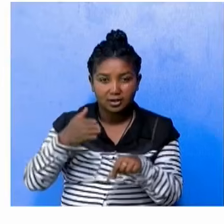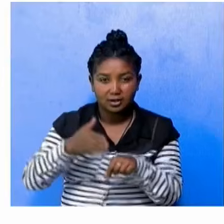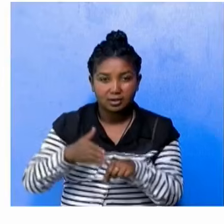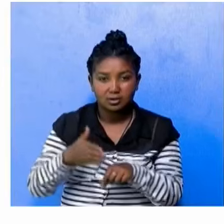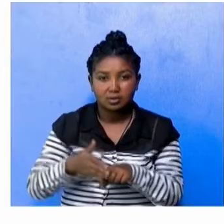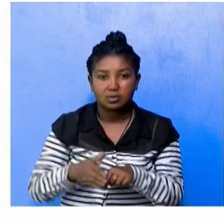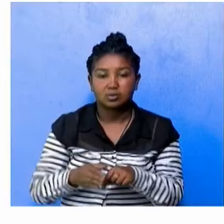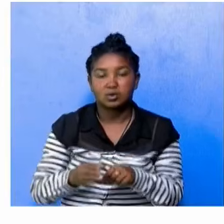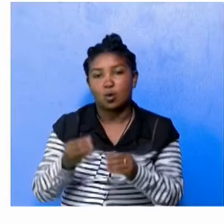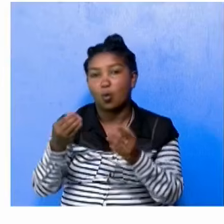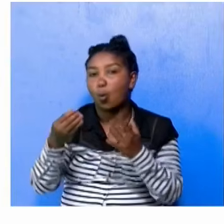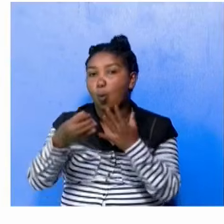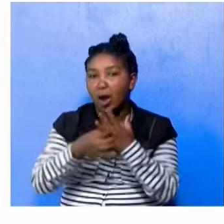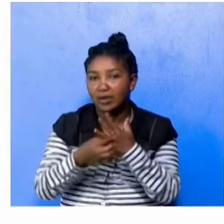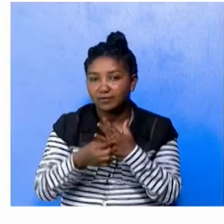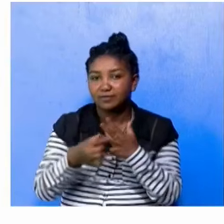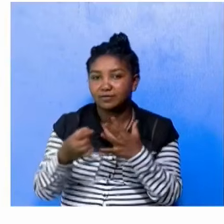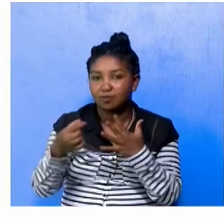wife.